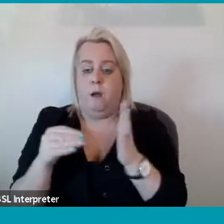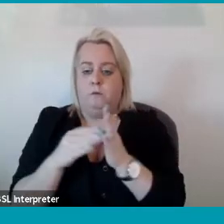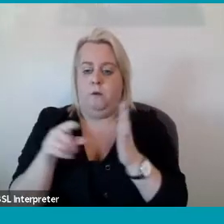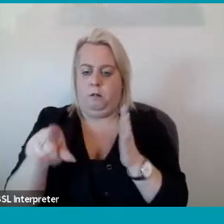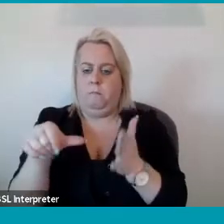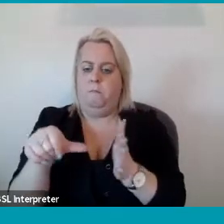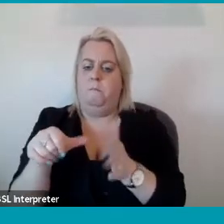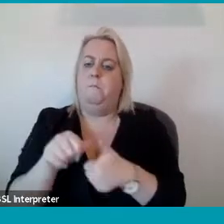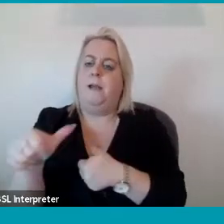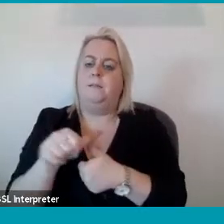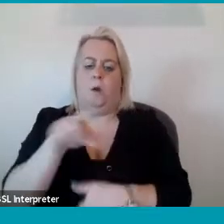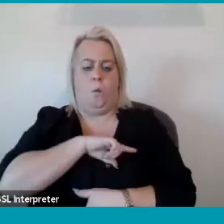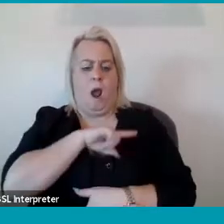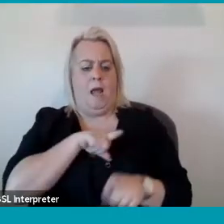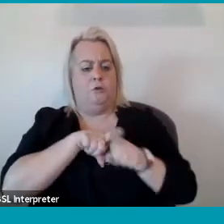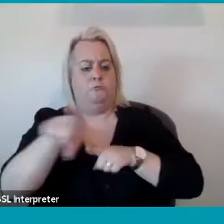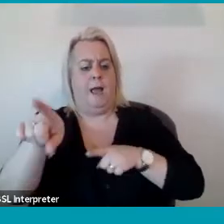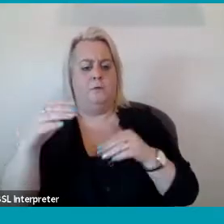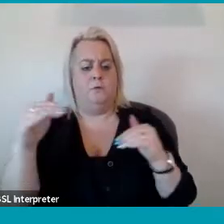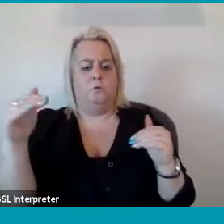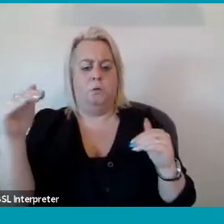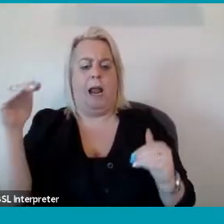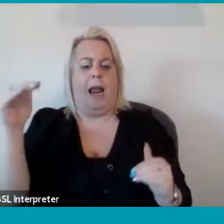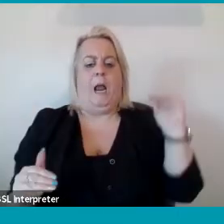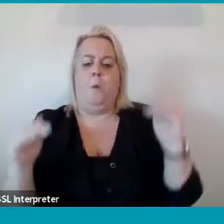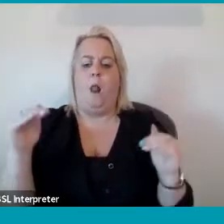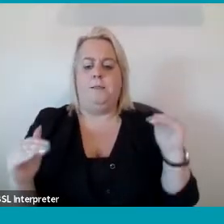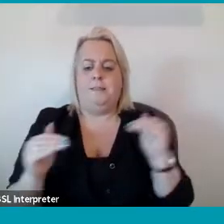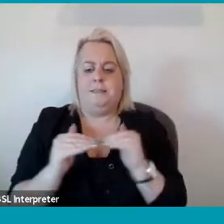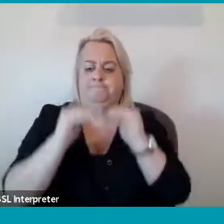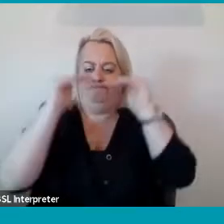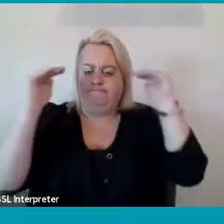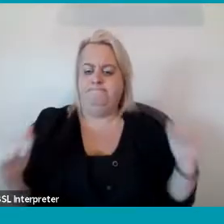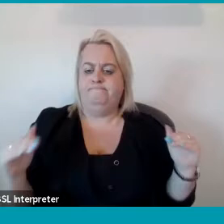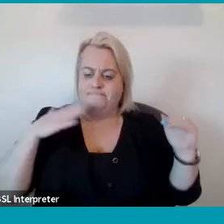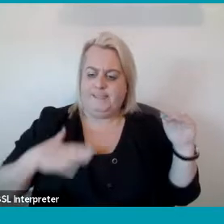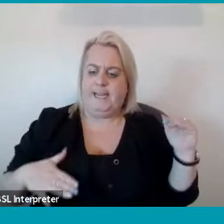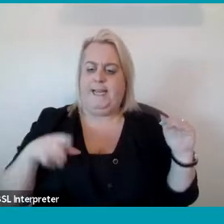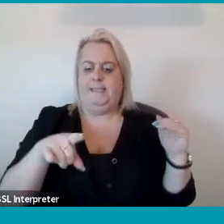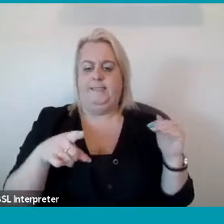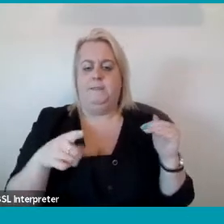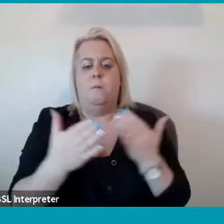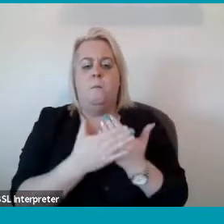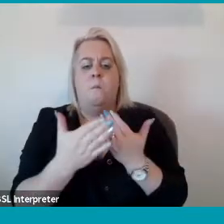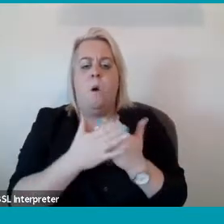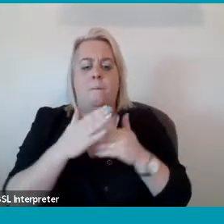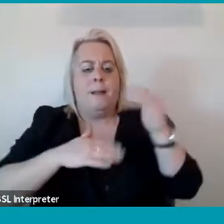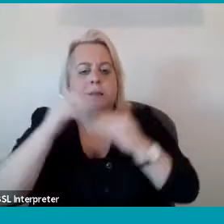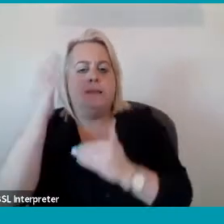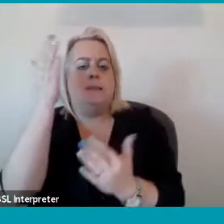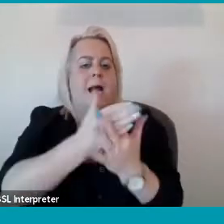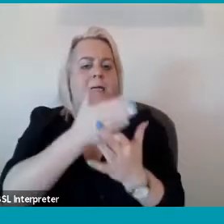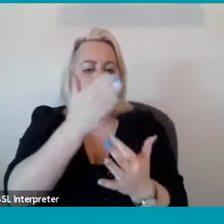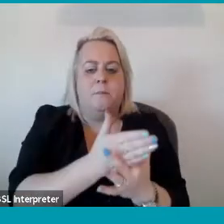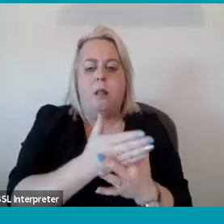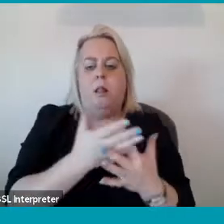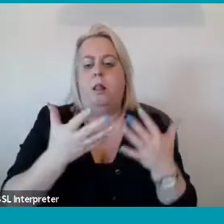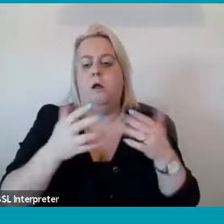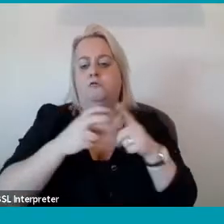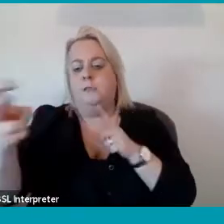change people, it's to try and change the environment that we live in. So we have accessible buildings, accessible